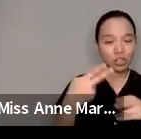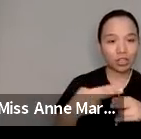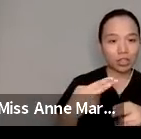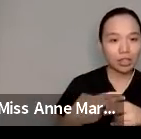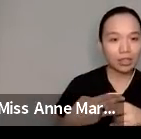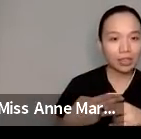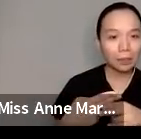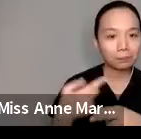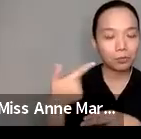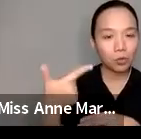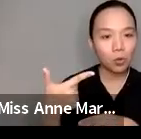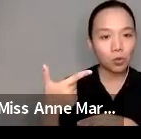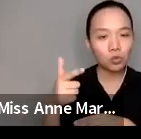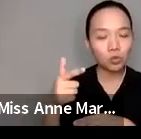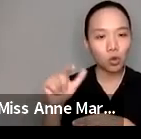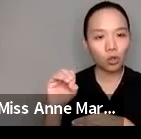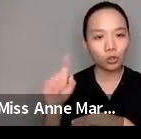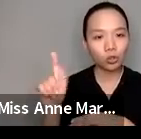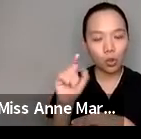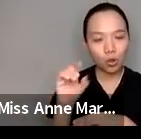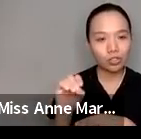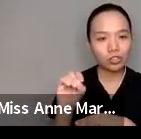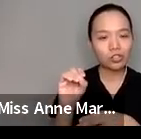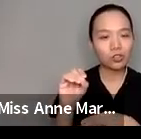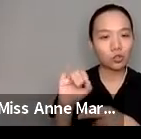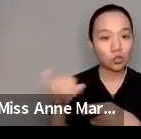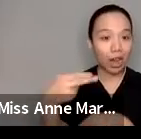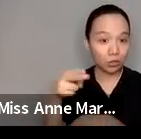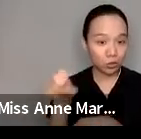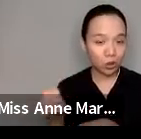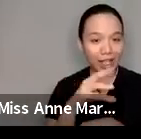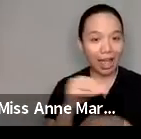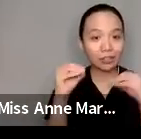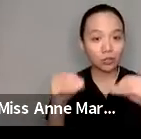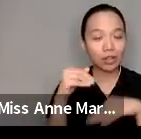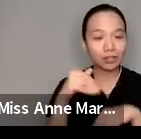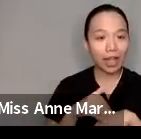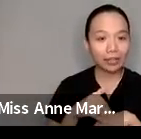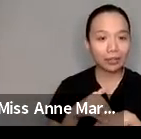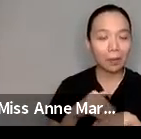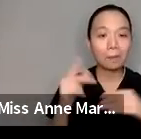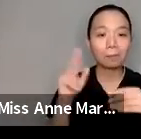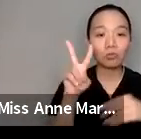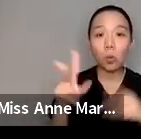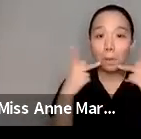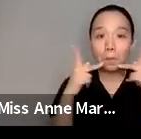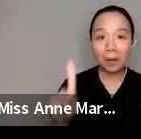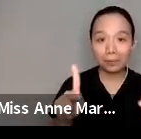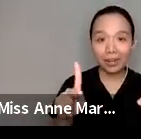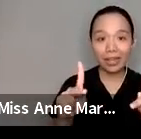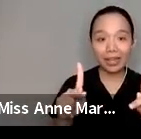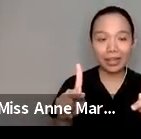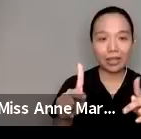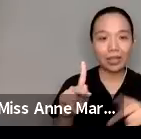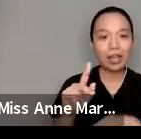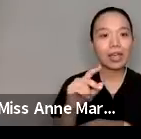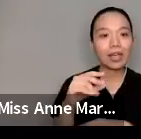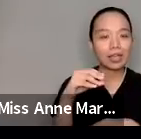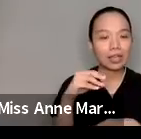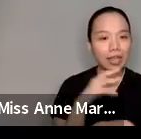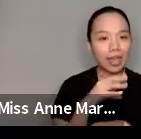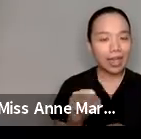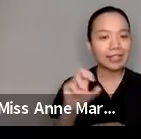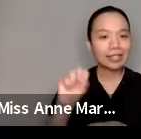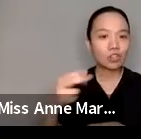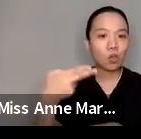Royong Raba Junior High School. Then I also taught at Toho Public Junior High School and Menjalin Public Senior